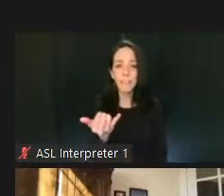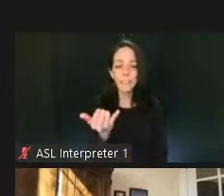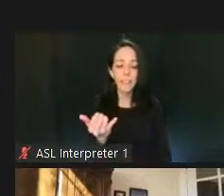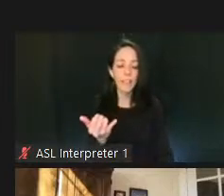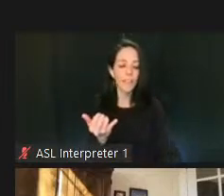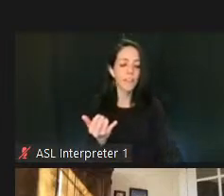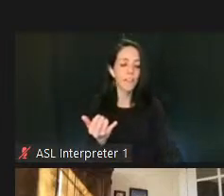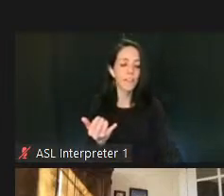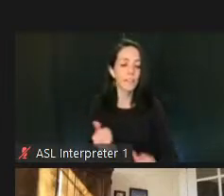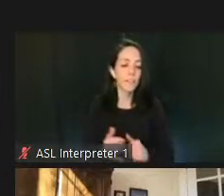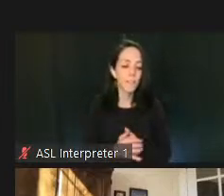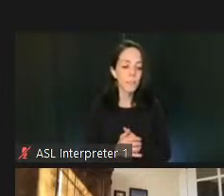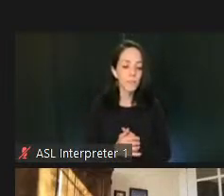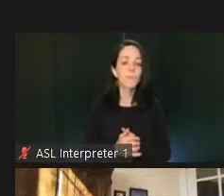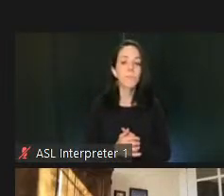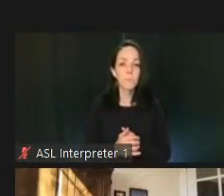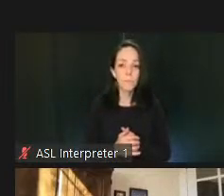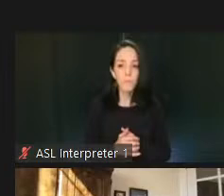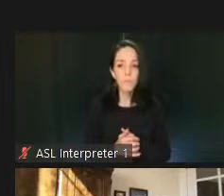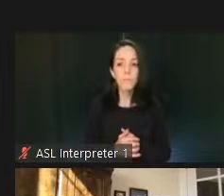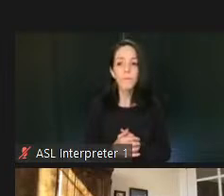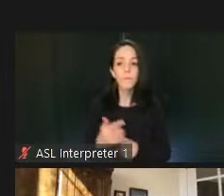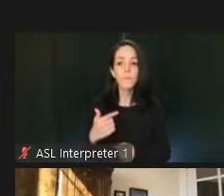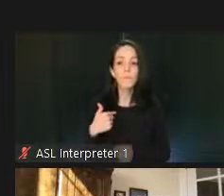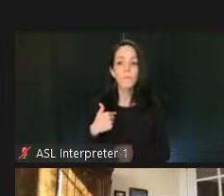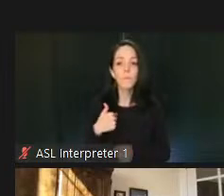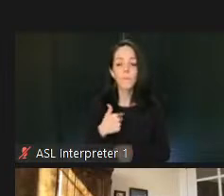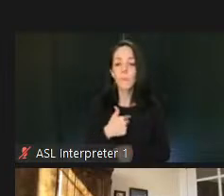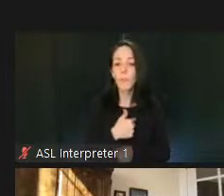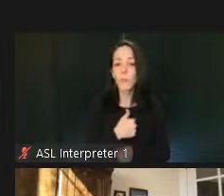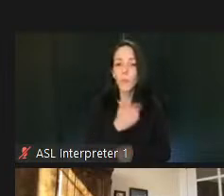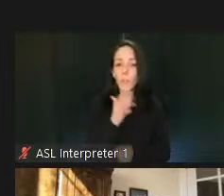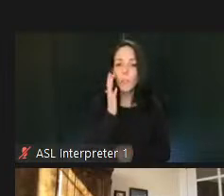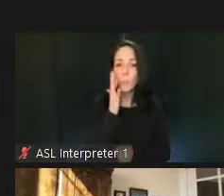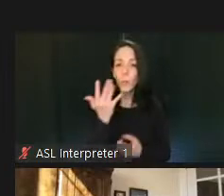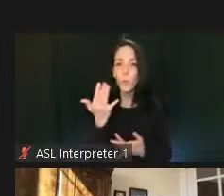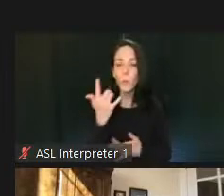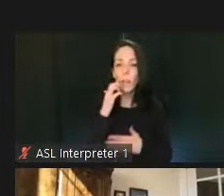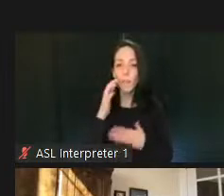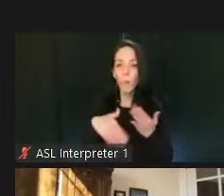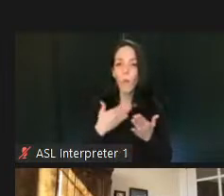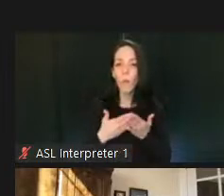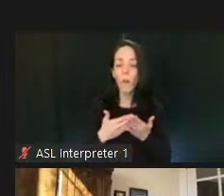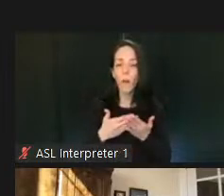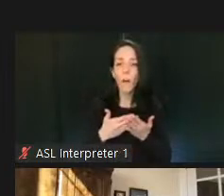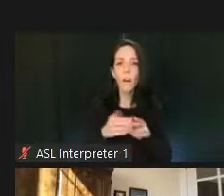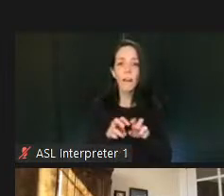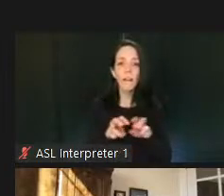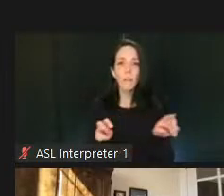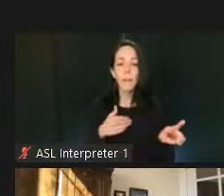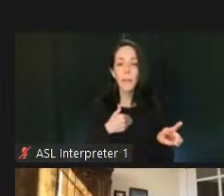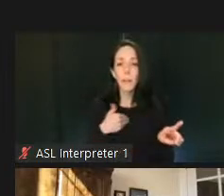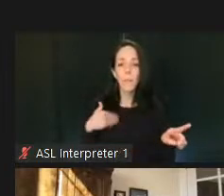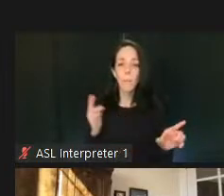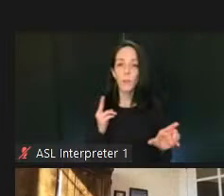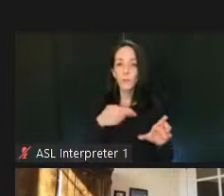will be waiting for all of the committee members to join us for that